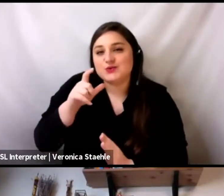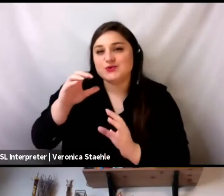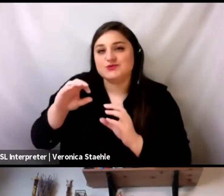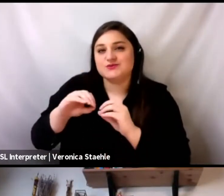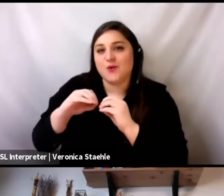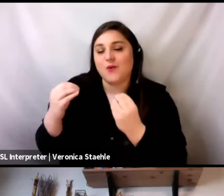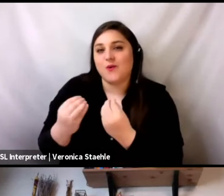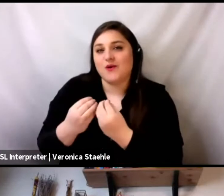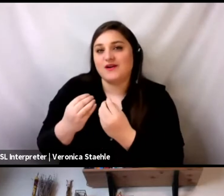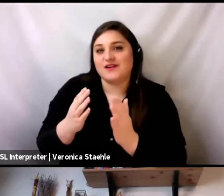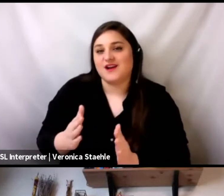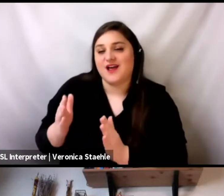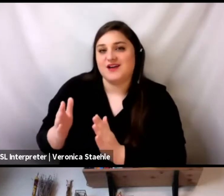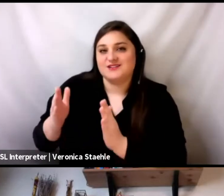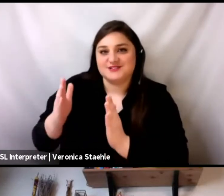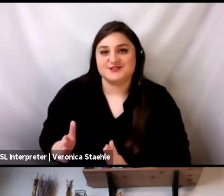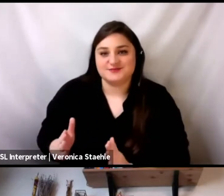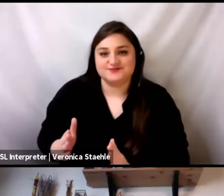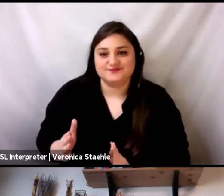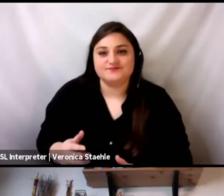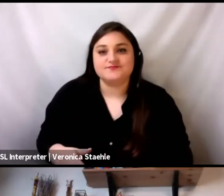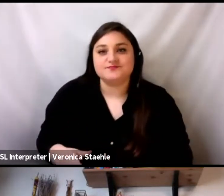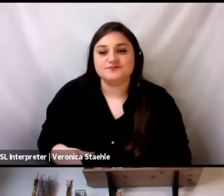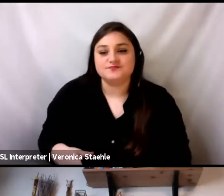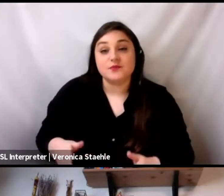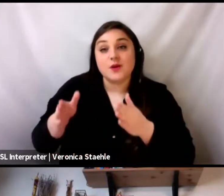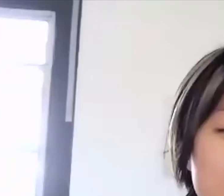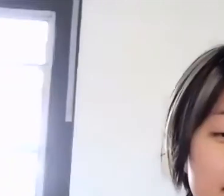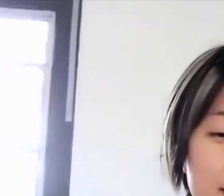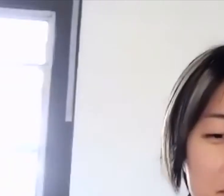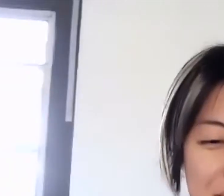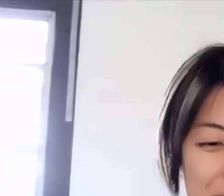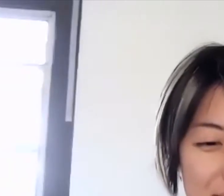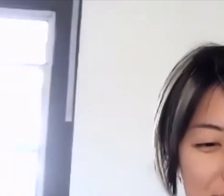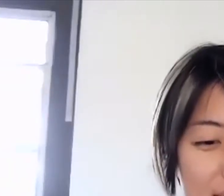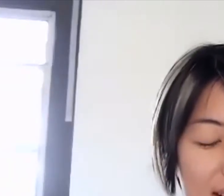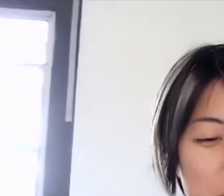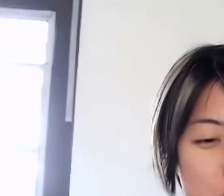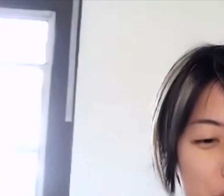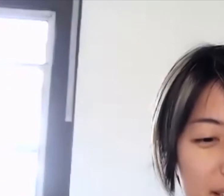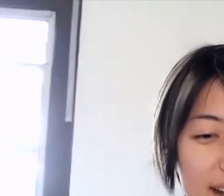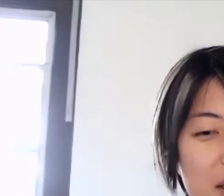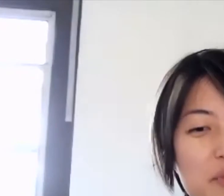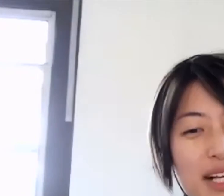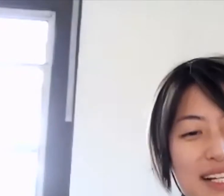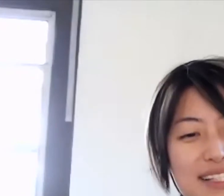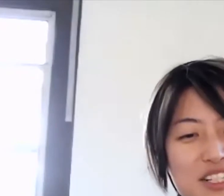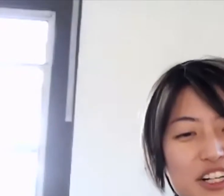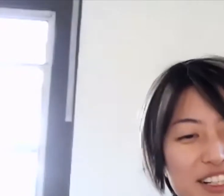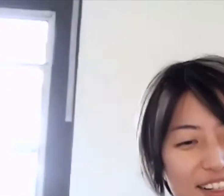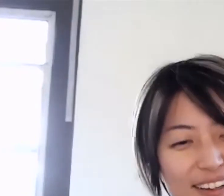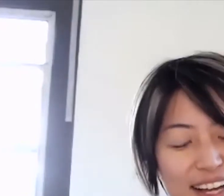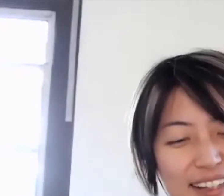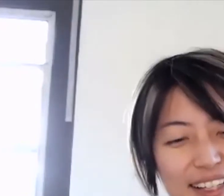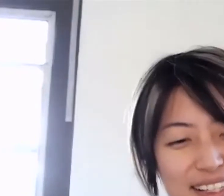organizer, we are actually like, we've been working a lot together recently, and usually I am like such